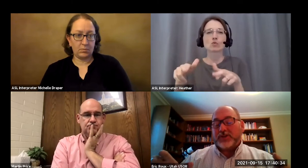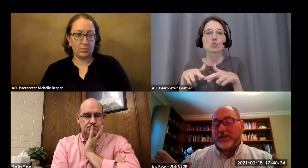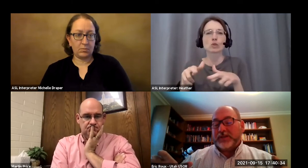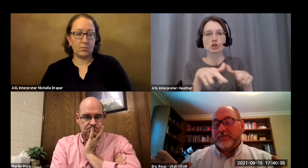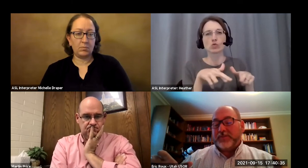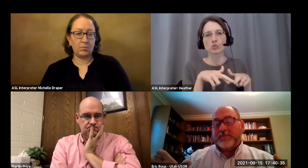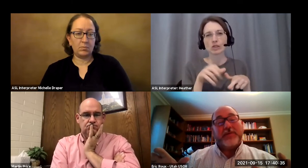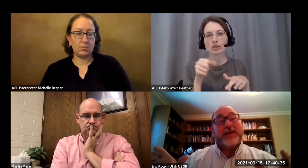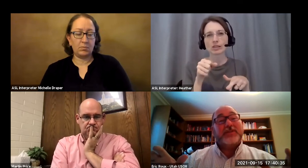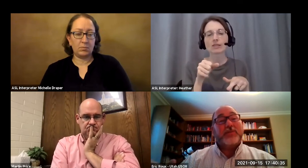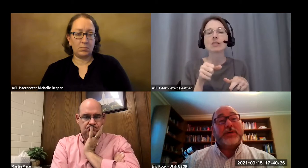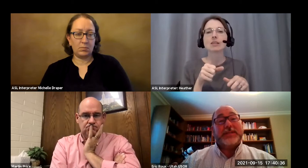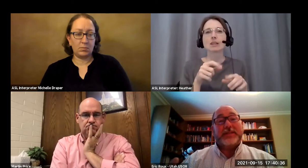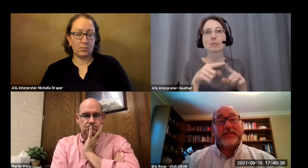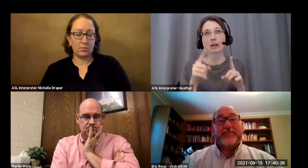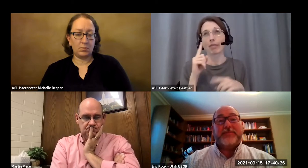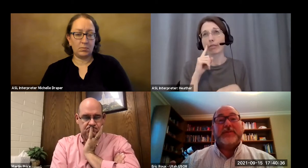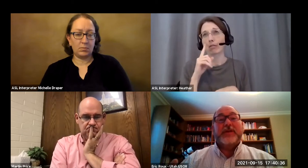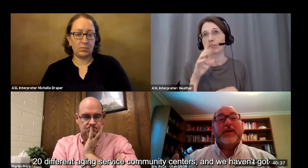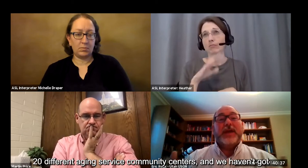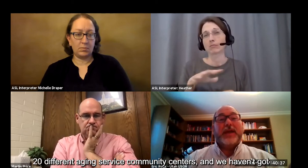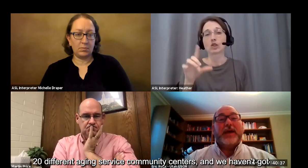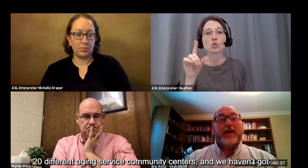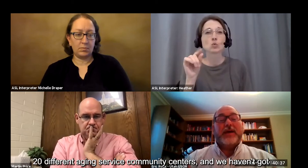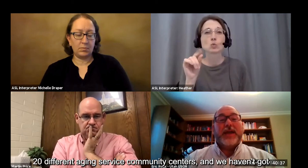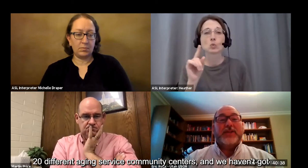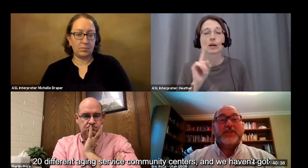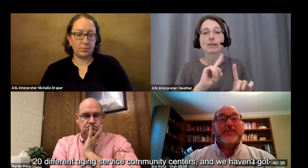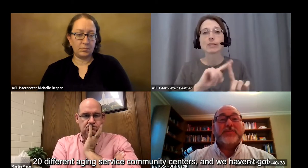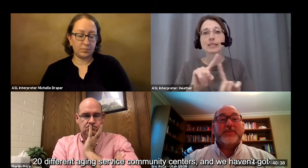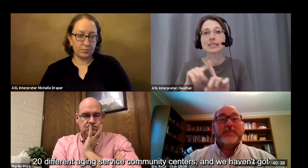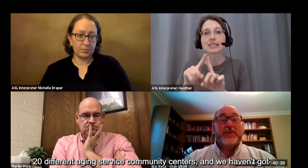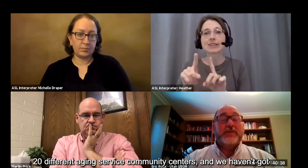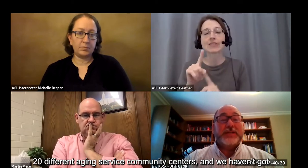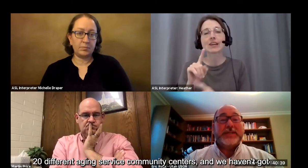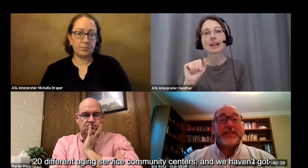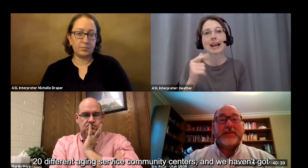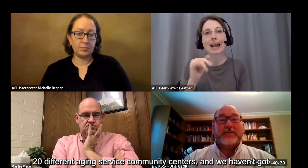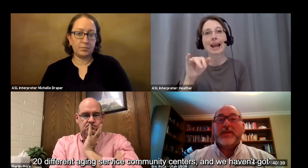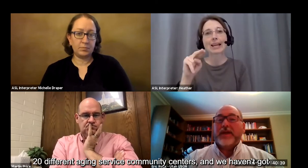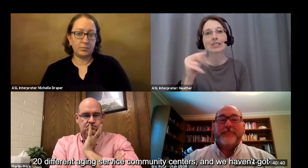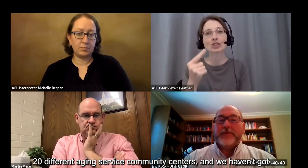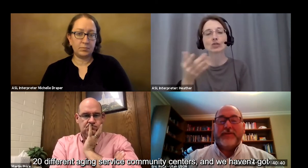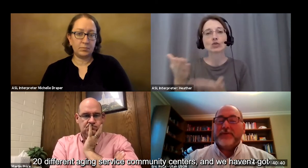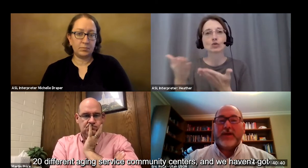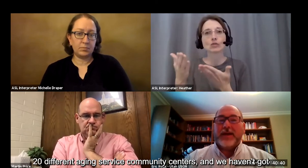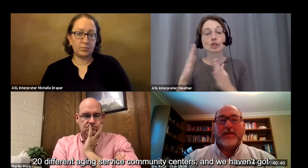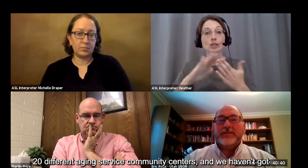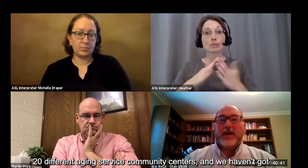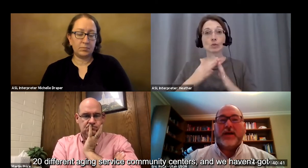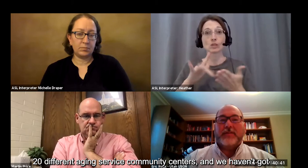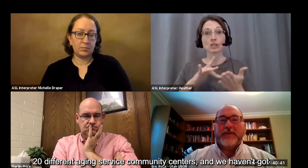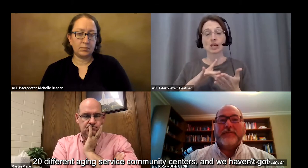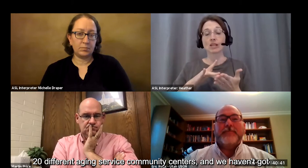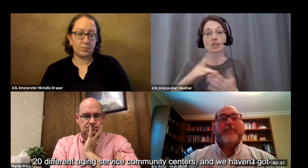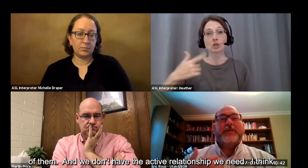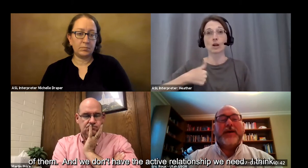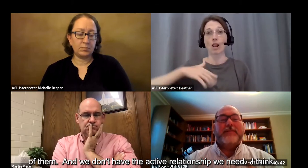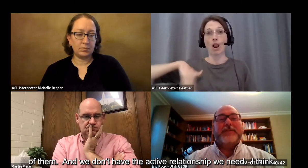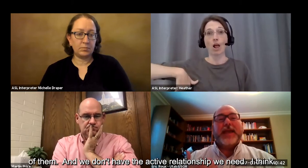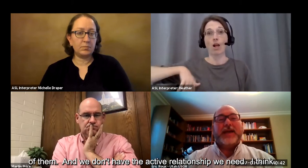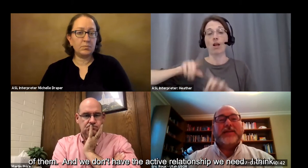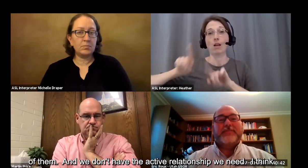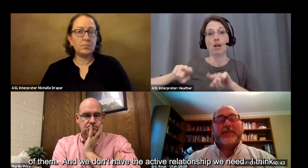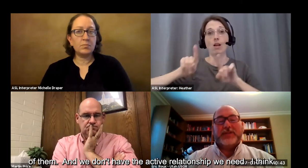there's actually probably around 20 different aging service community centers, and we haven't got out to all of them, and we